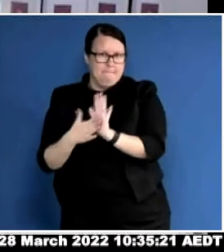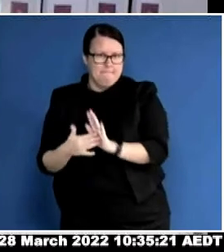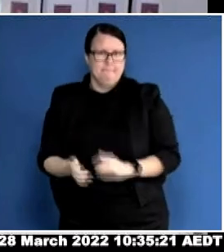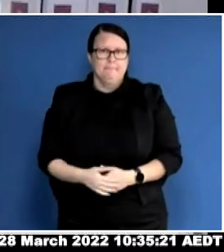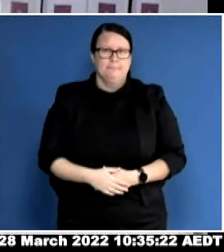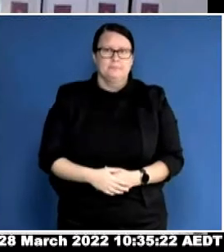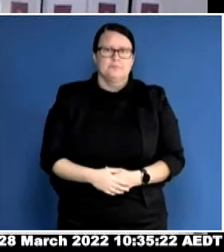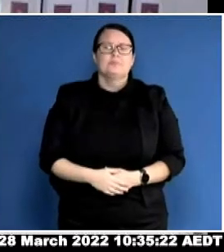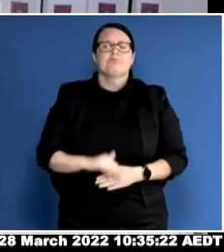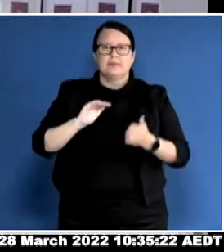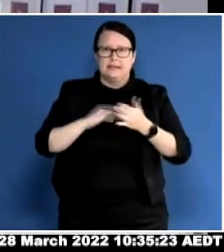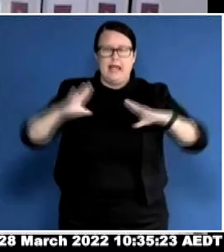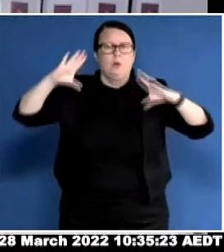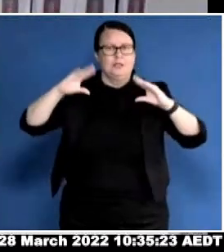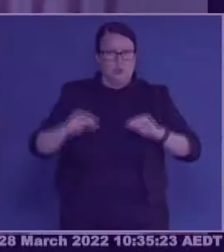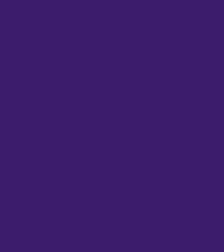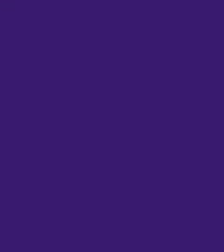is now adjourned.